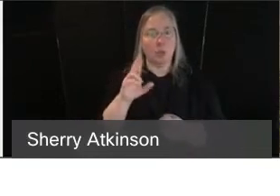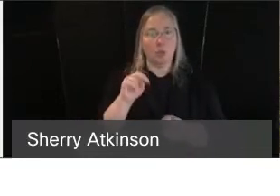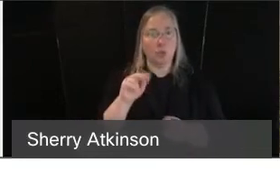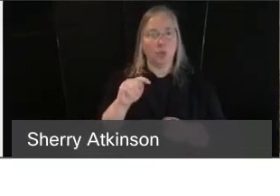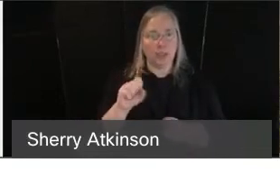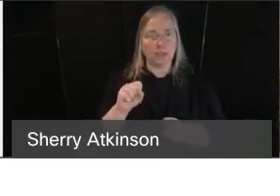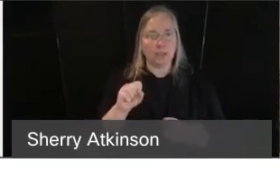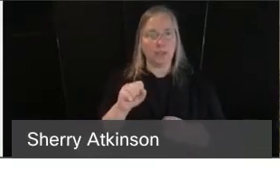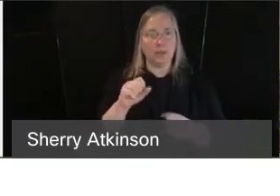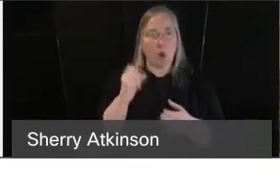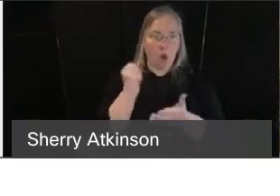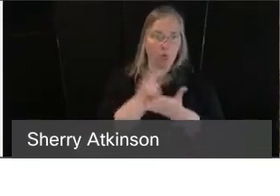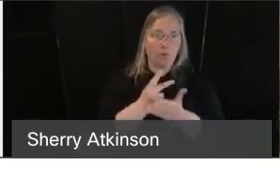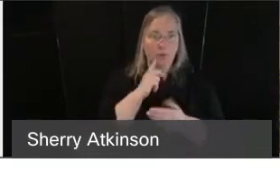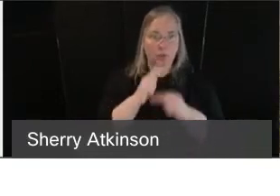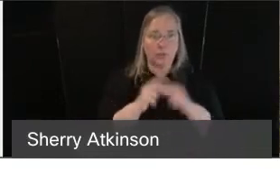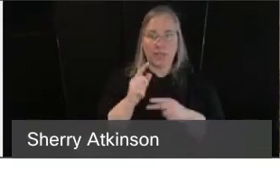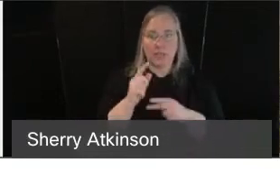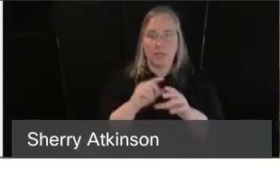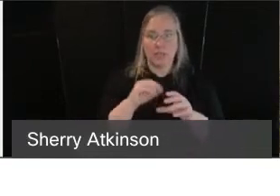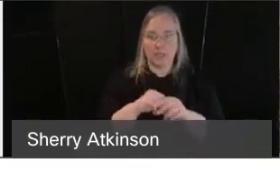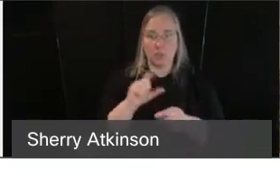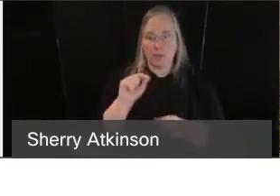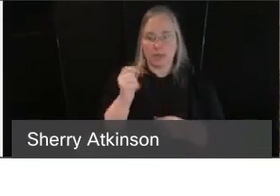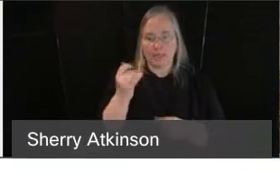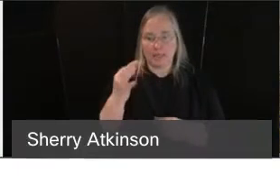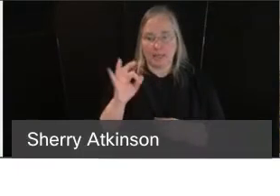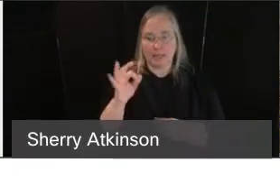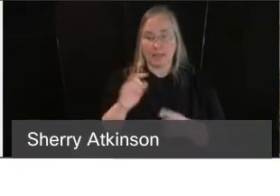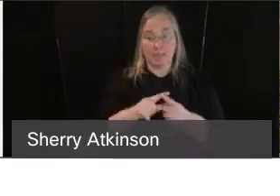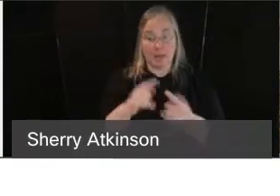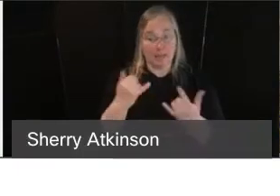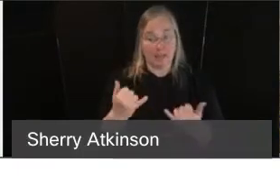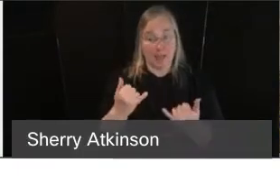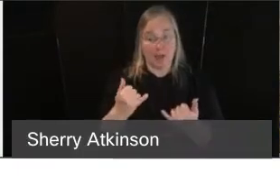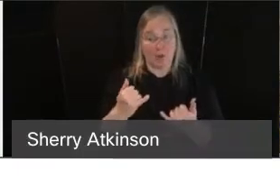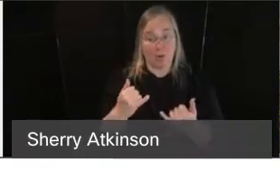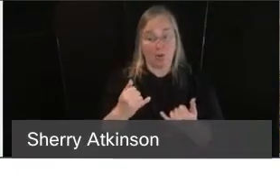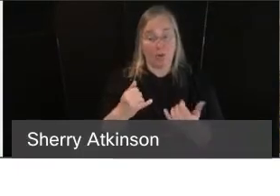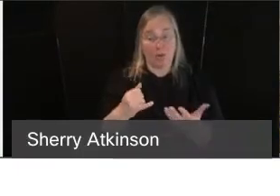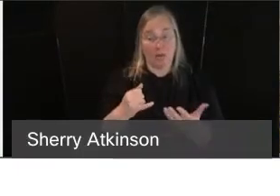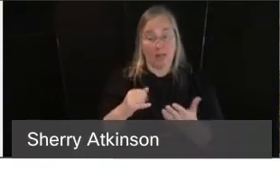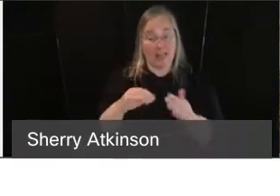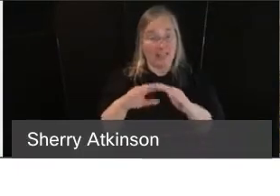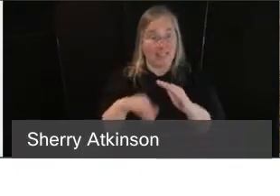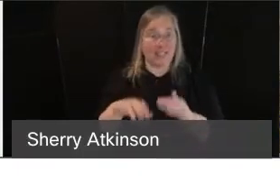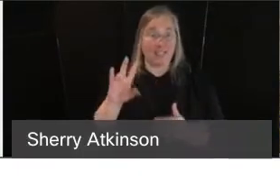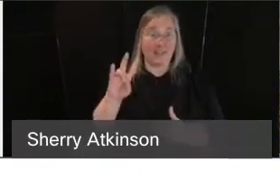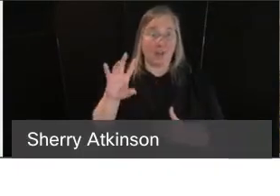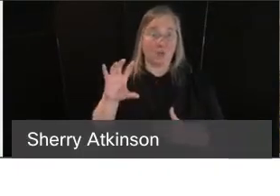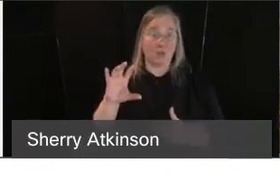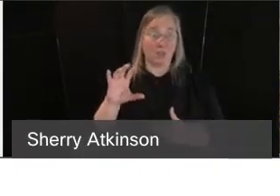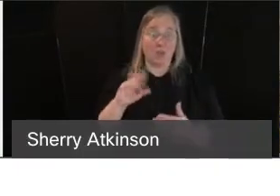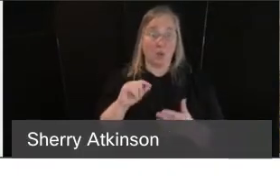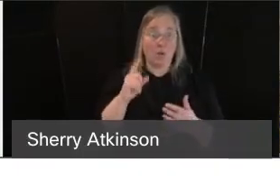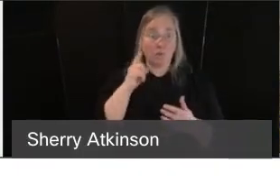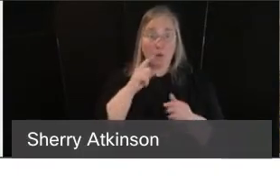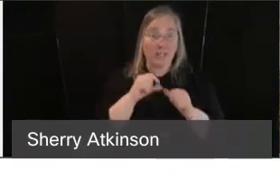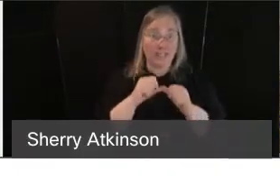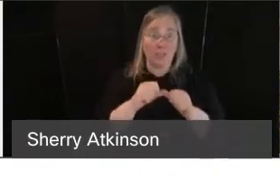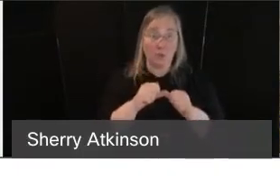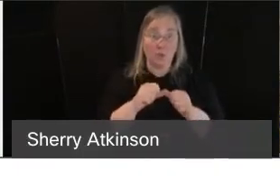2019, and with year-to-date less than 700 in 2020. So in terms of continued population growth, that's a